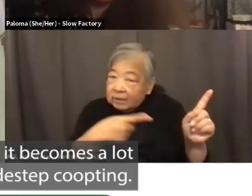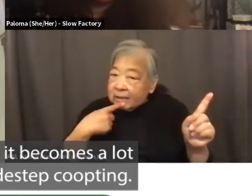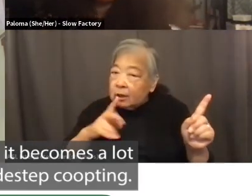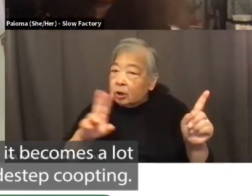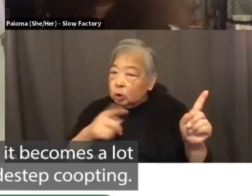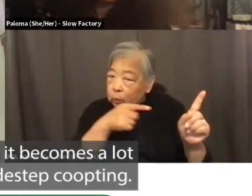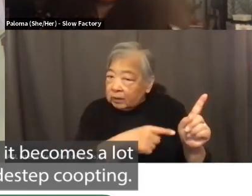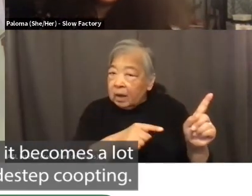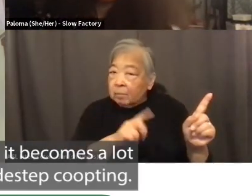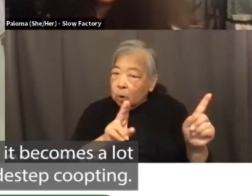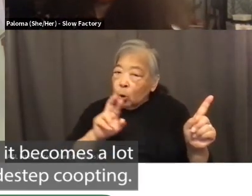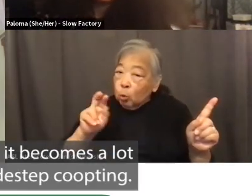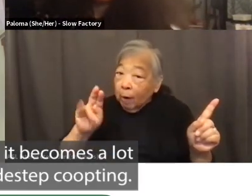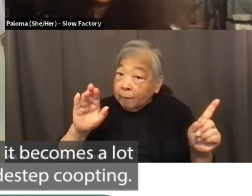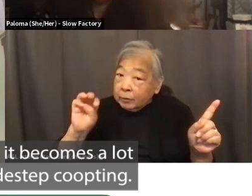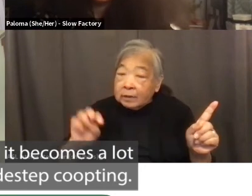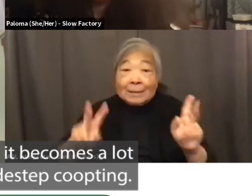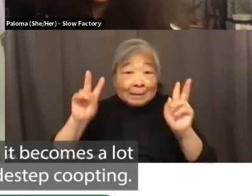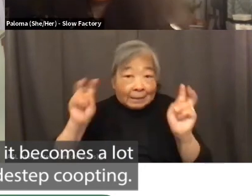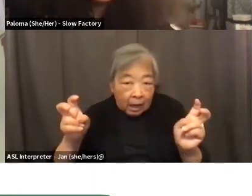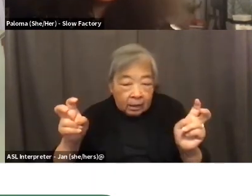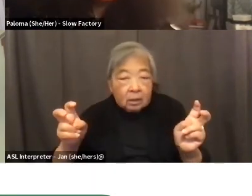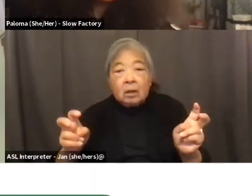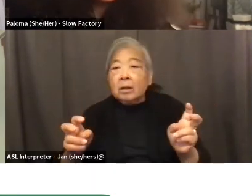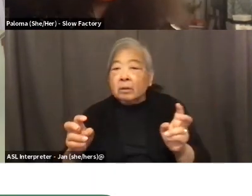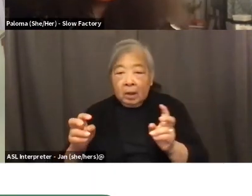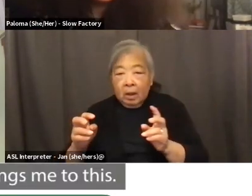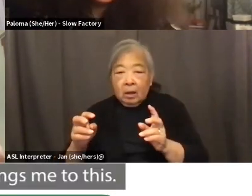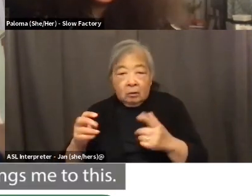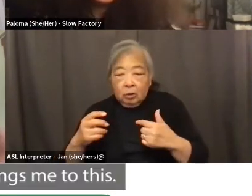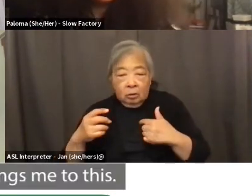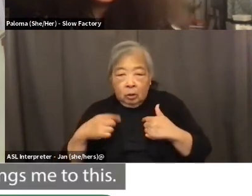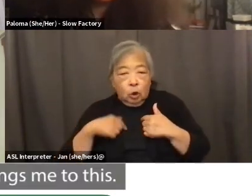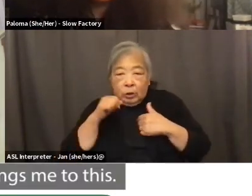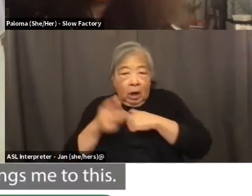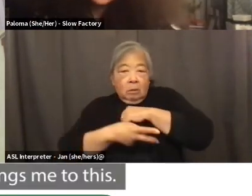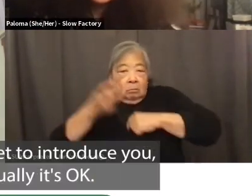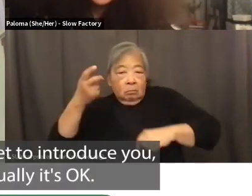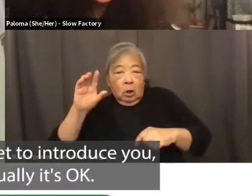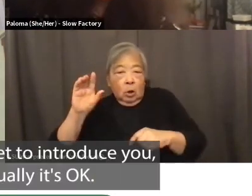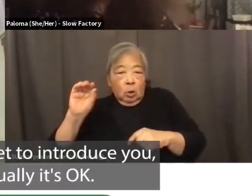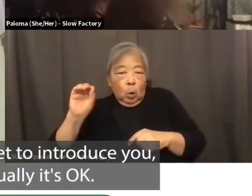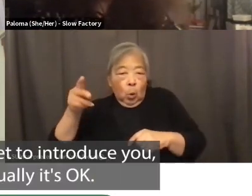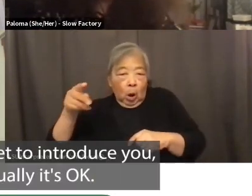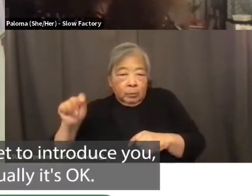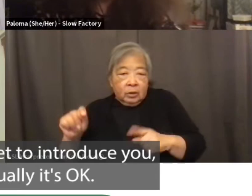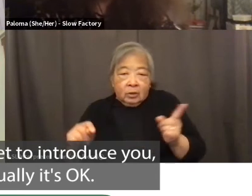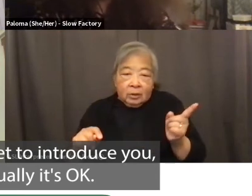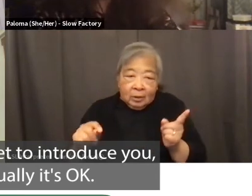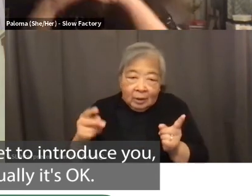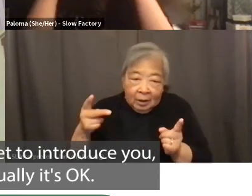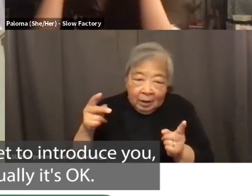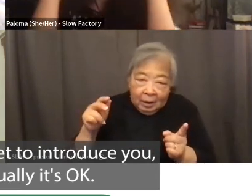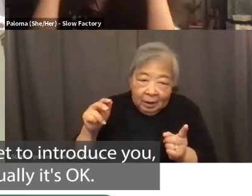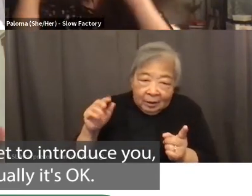it becomes a lot easier to sidestep co-opting. Which brings me to this. I didn't even get to introduce you,